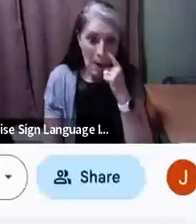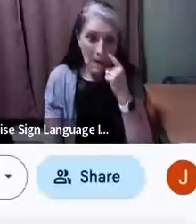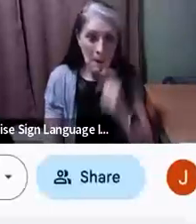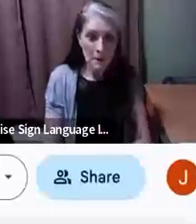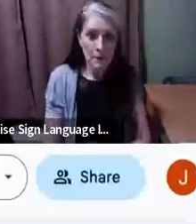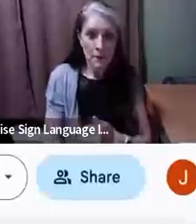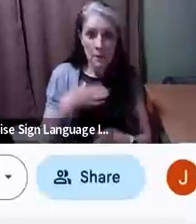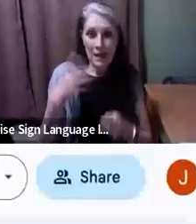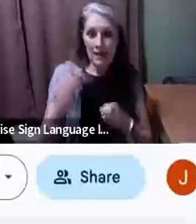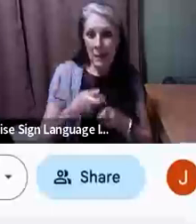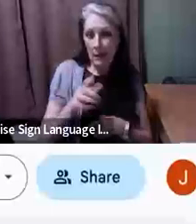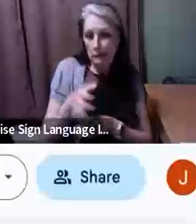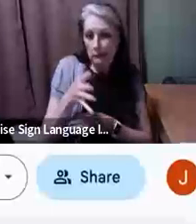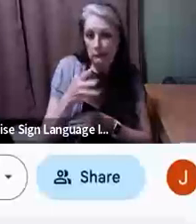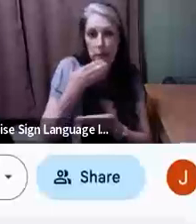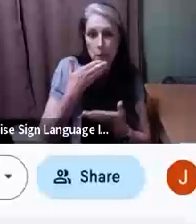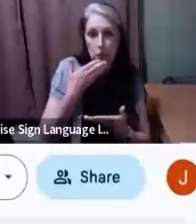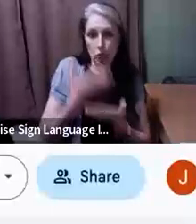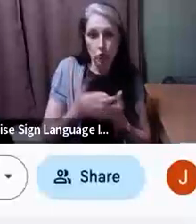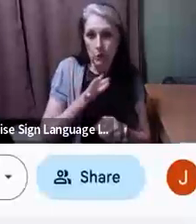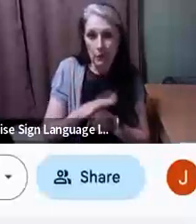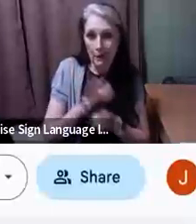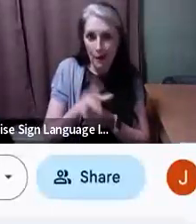My Spanish is not good enough for that.